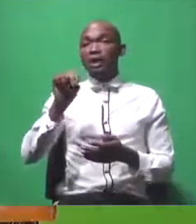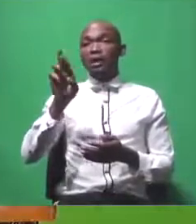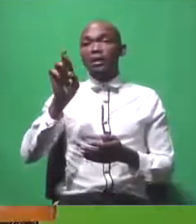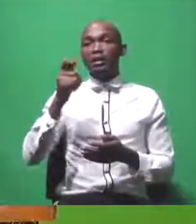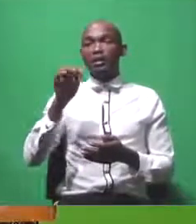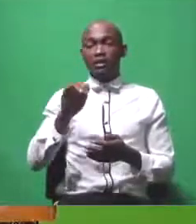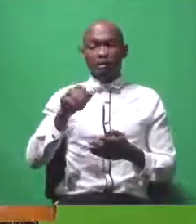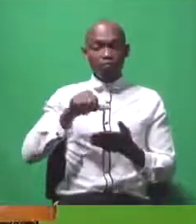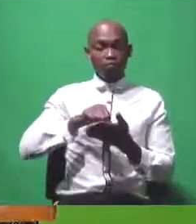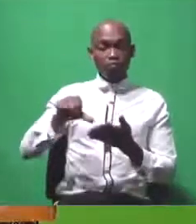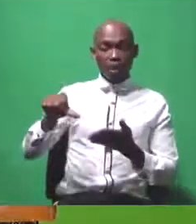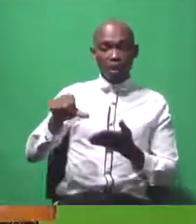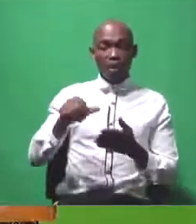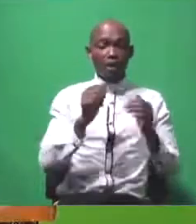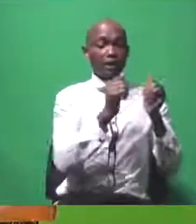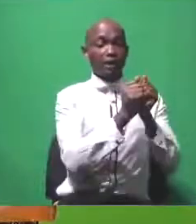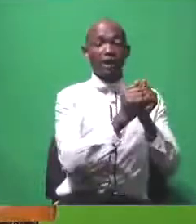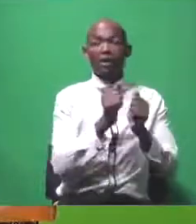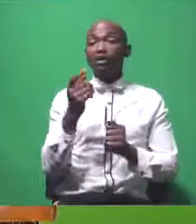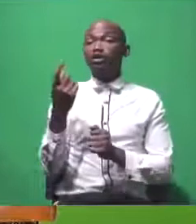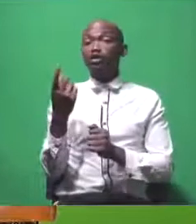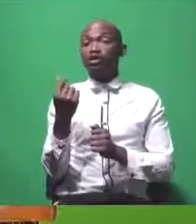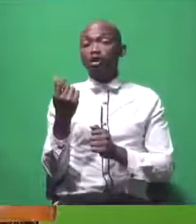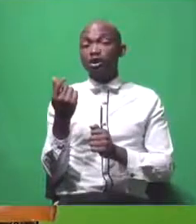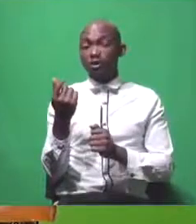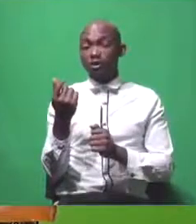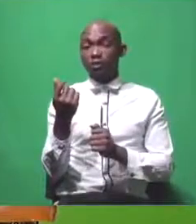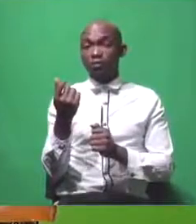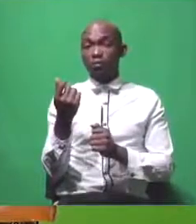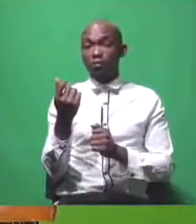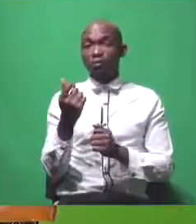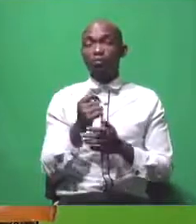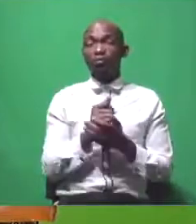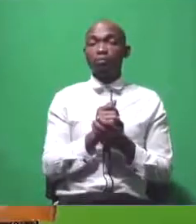Sundry, 10 shillings, then